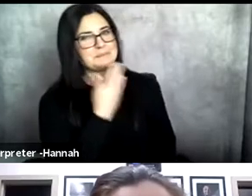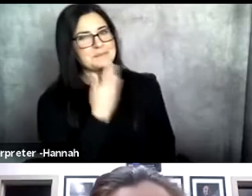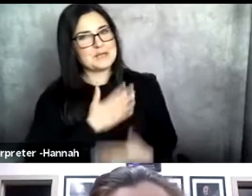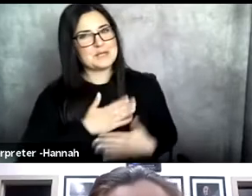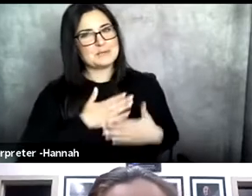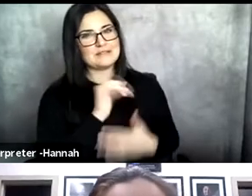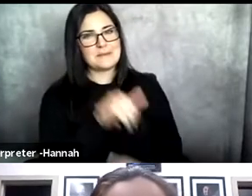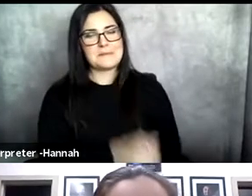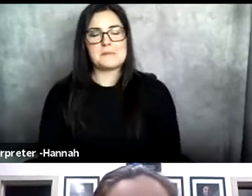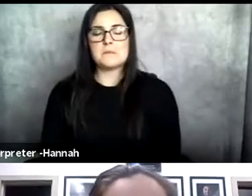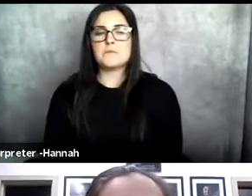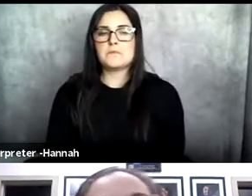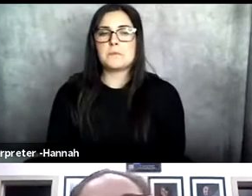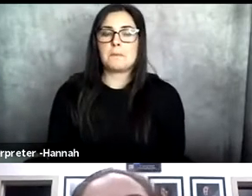Appreciate it.